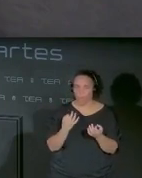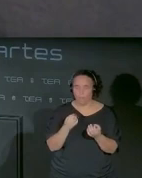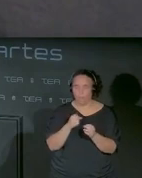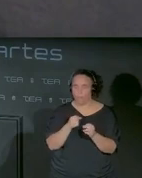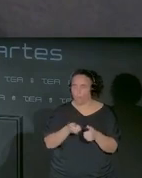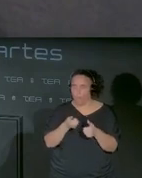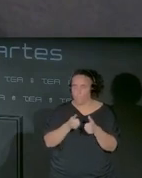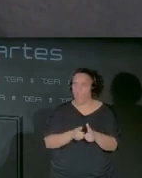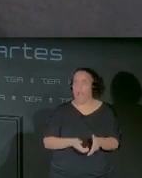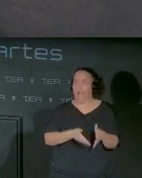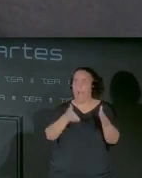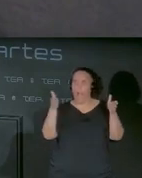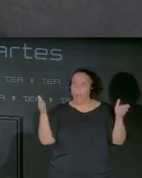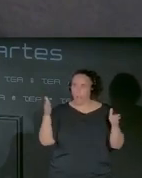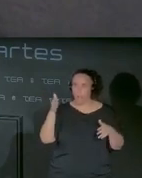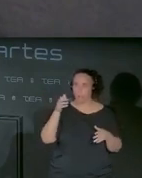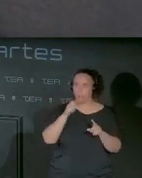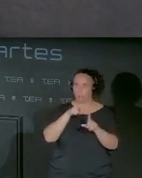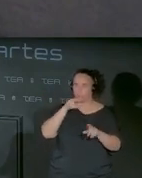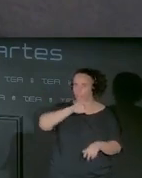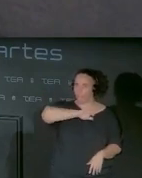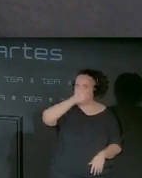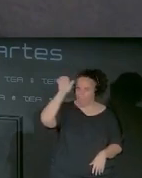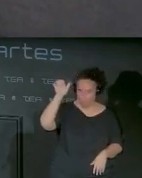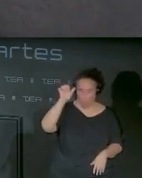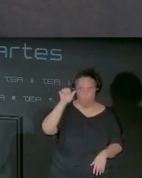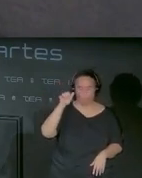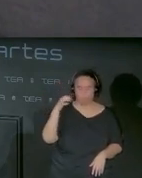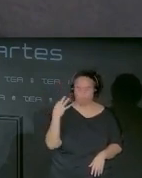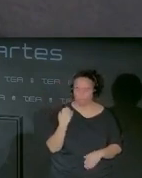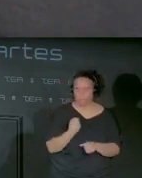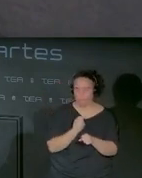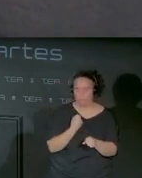they're struggling, and also the solutions that they find.